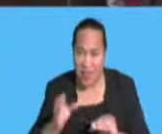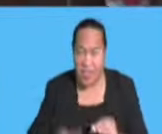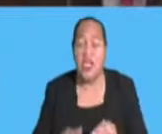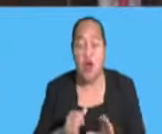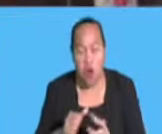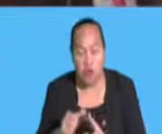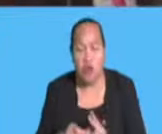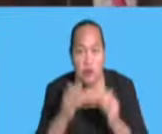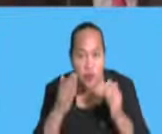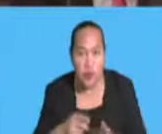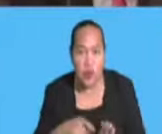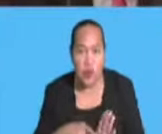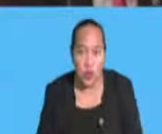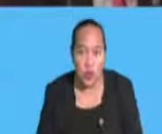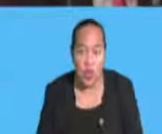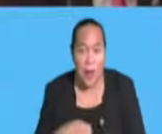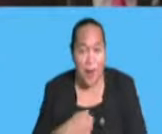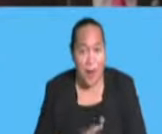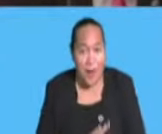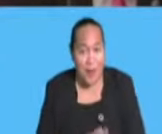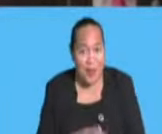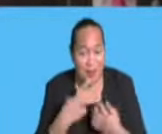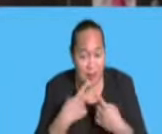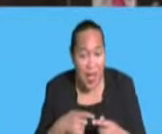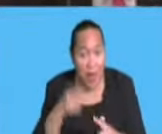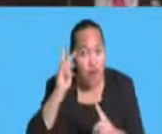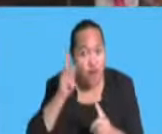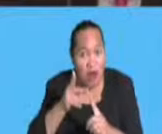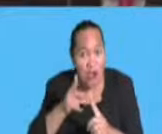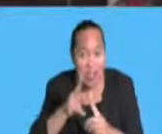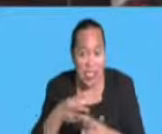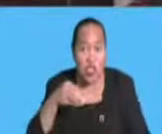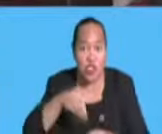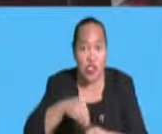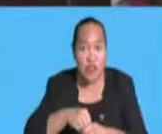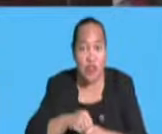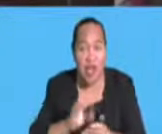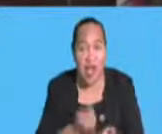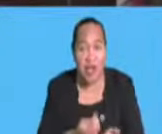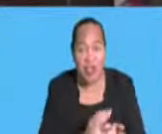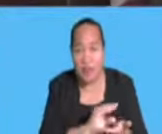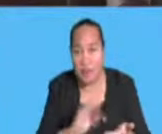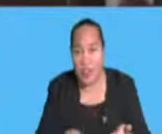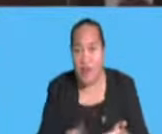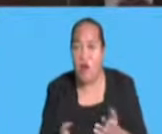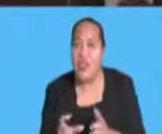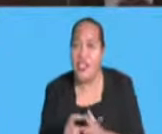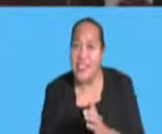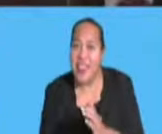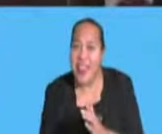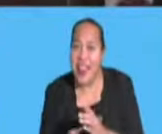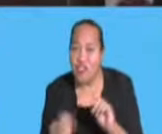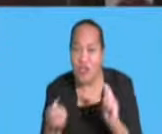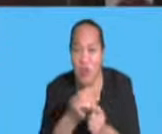youth. I am pleased to note the priority given to the inclusive allocations for digital transformation